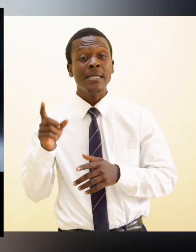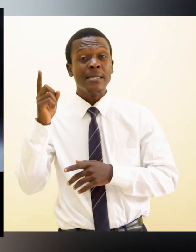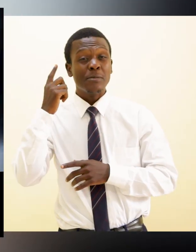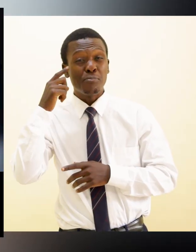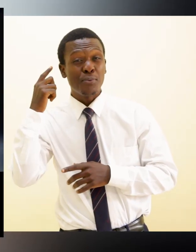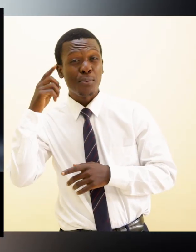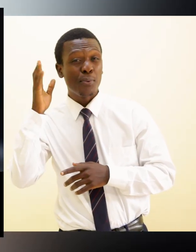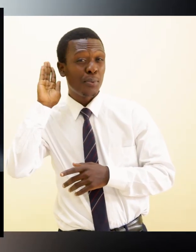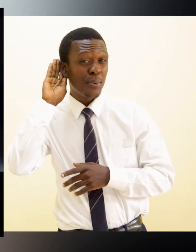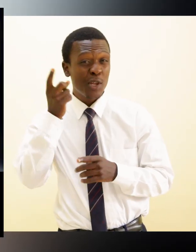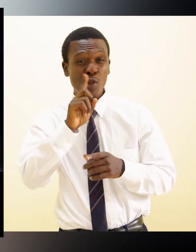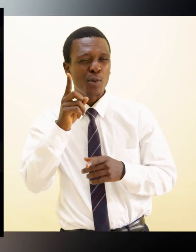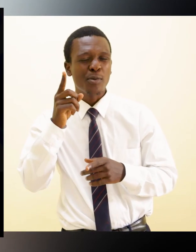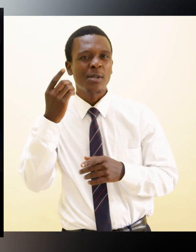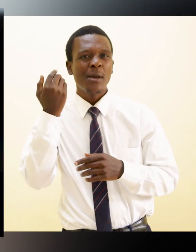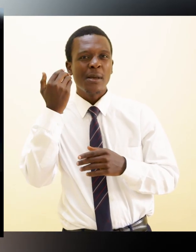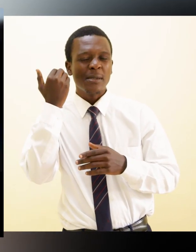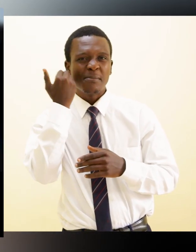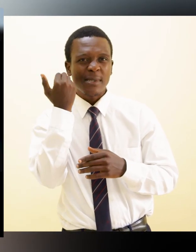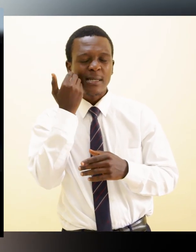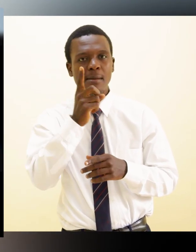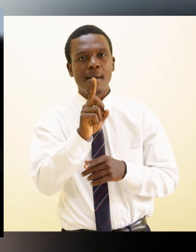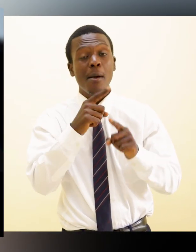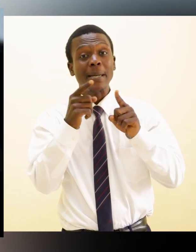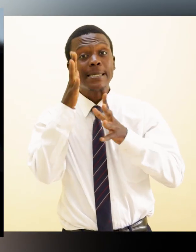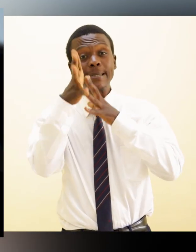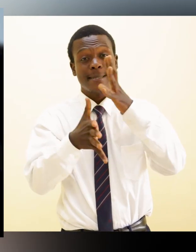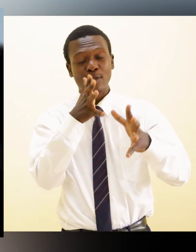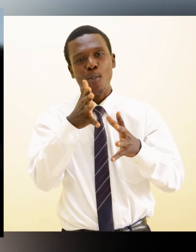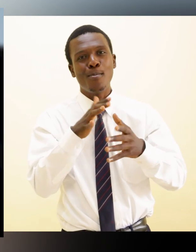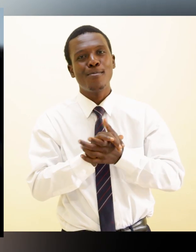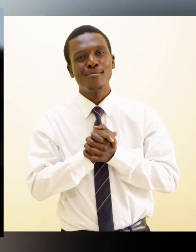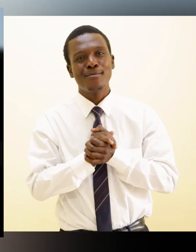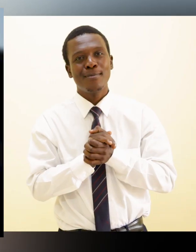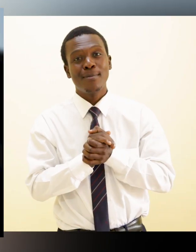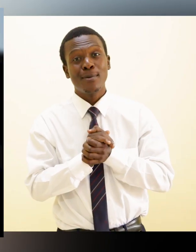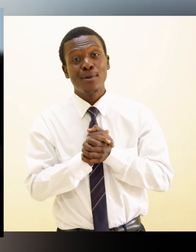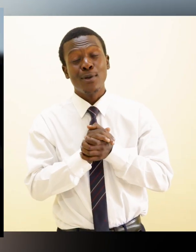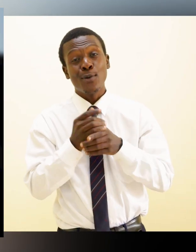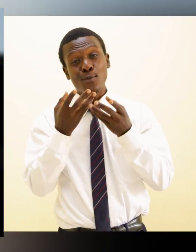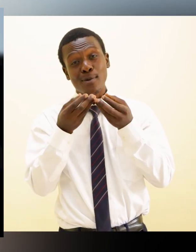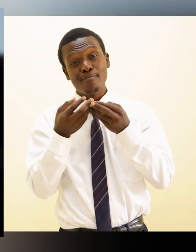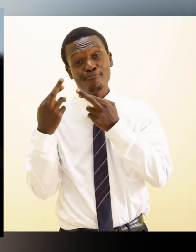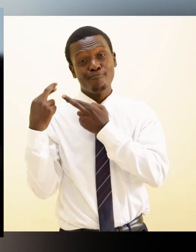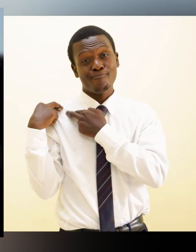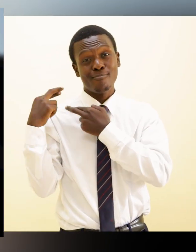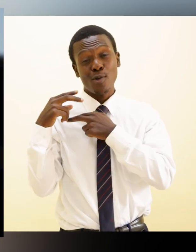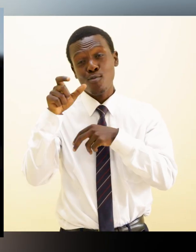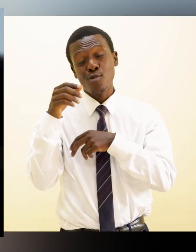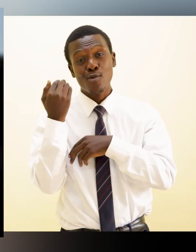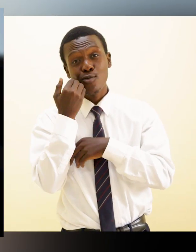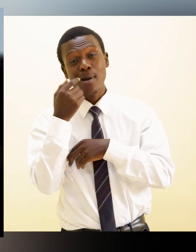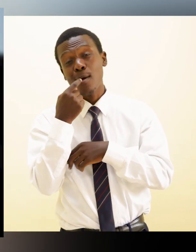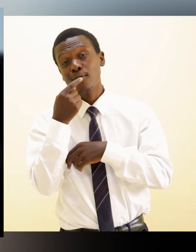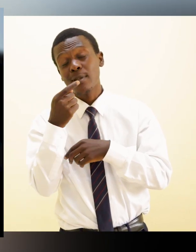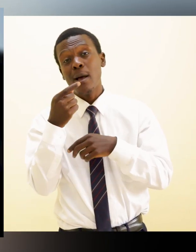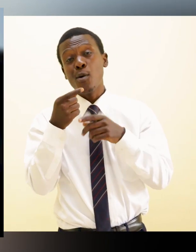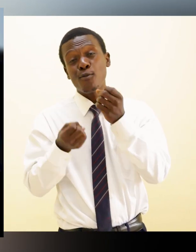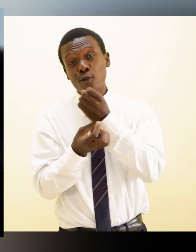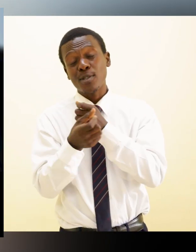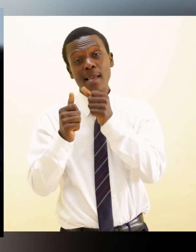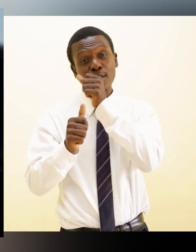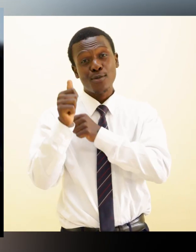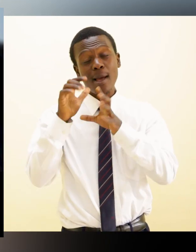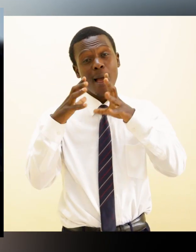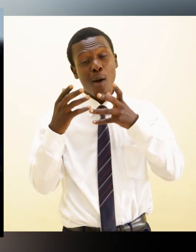The discharging ear is not a diagnosis, it is a symptom. Take into account what the patient tells you in the history and